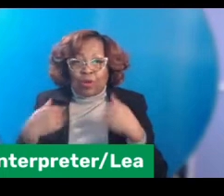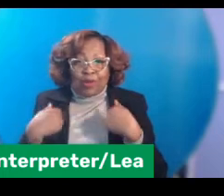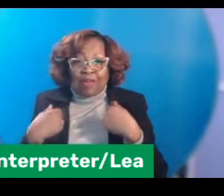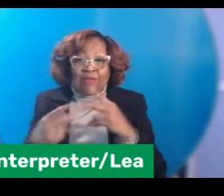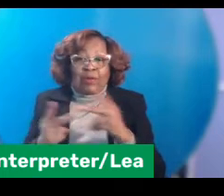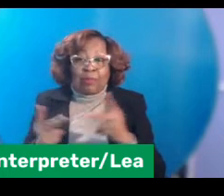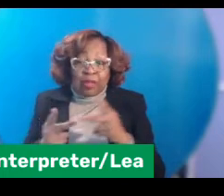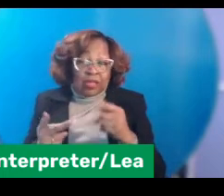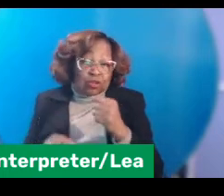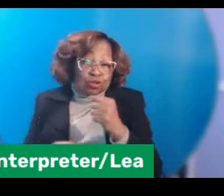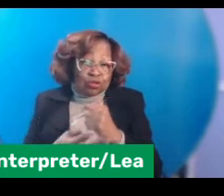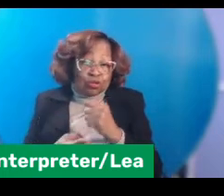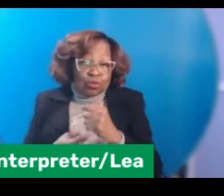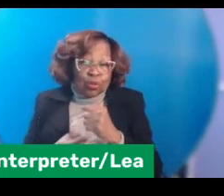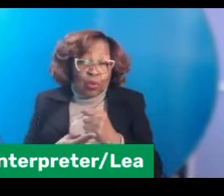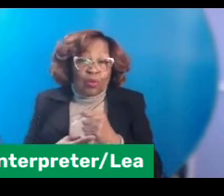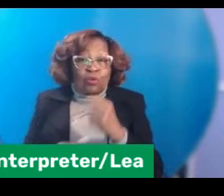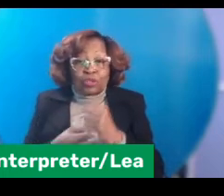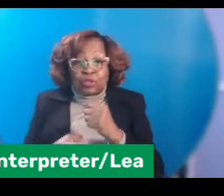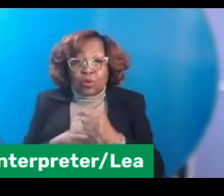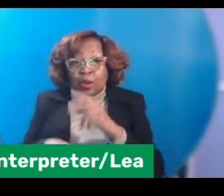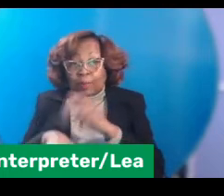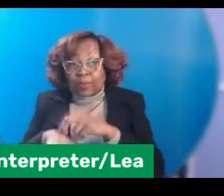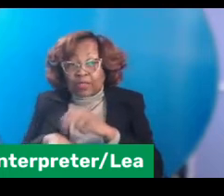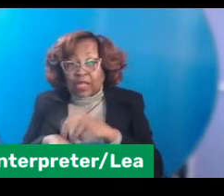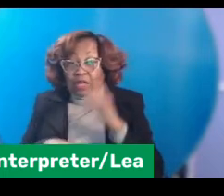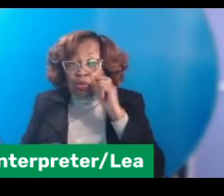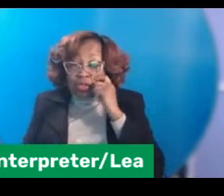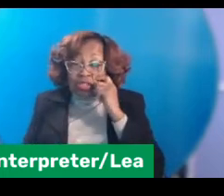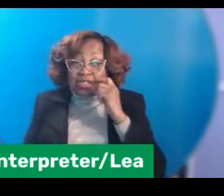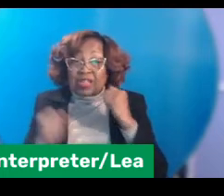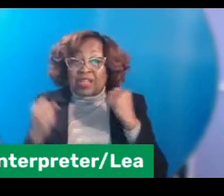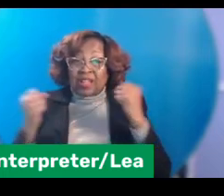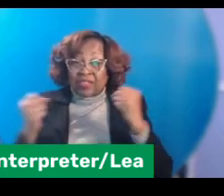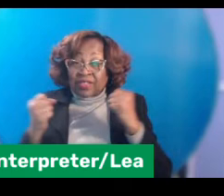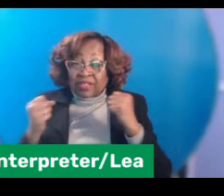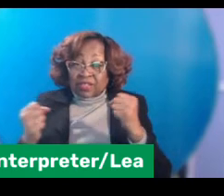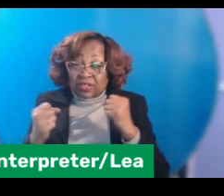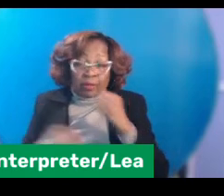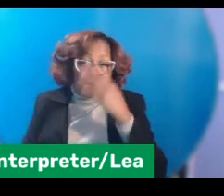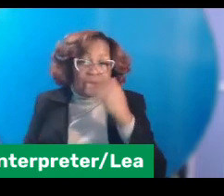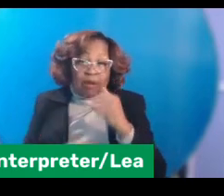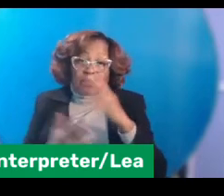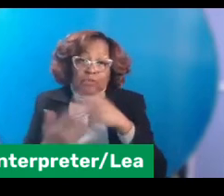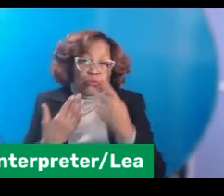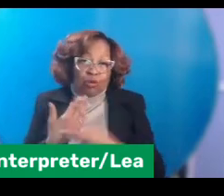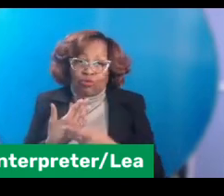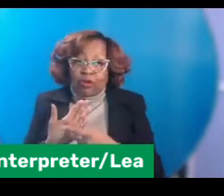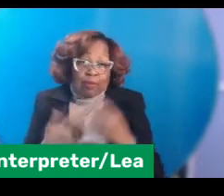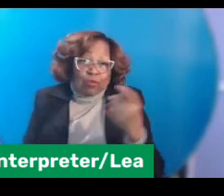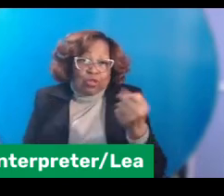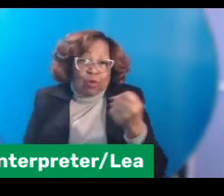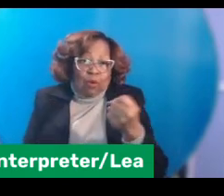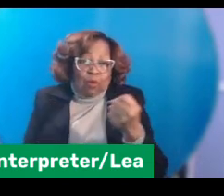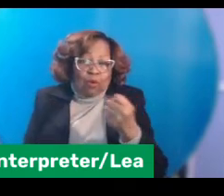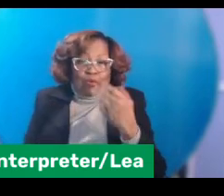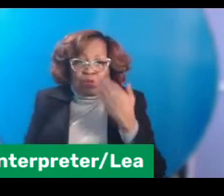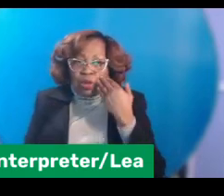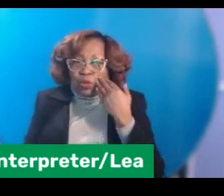We were actually storing our potatoes and onions in the gym of By the Hand Club because programming was on hold and we knew that